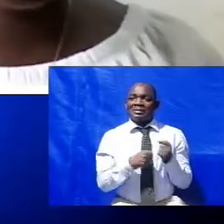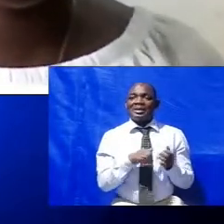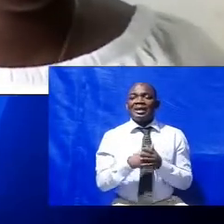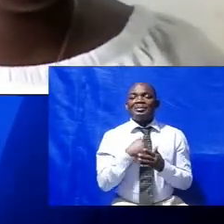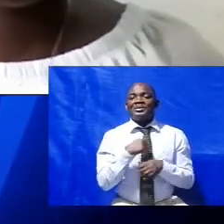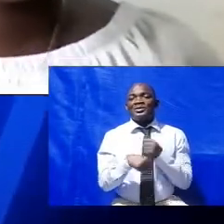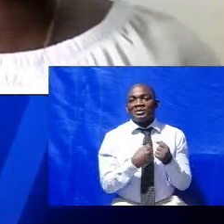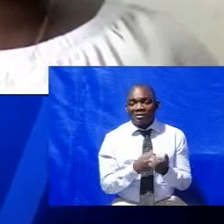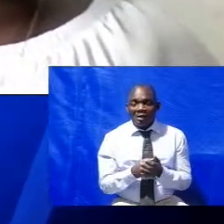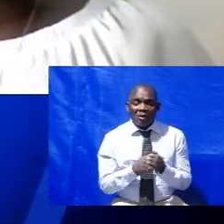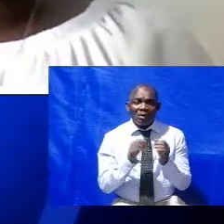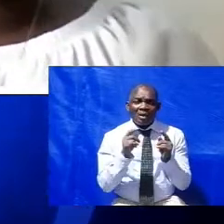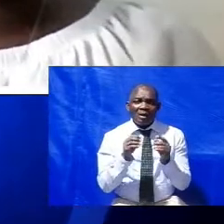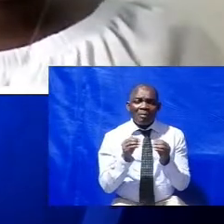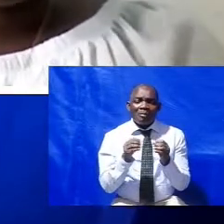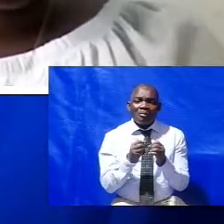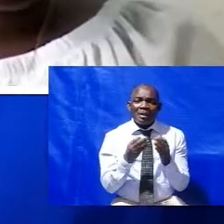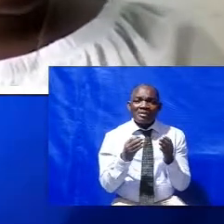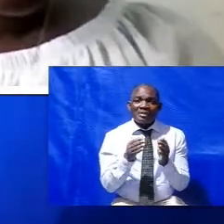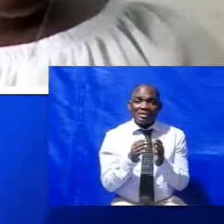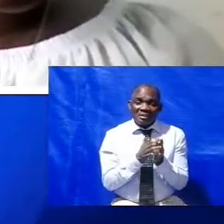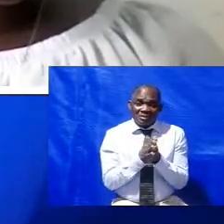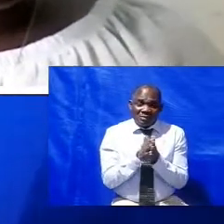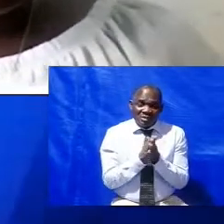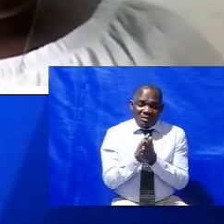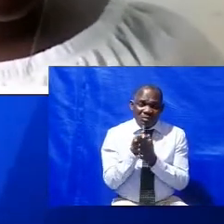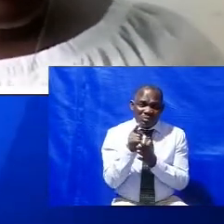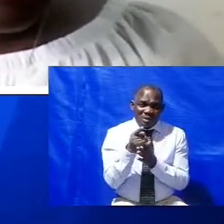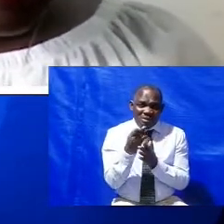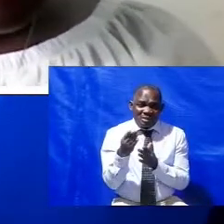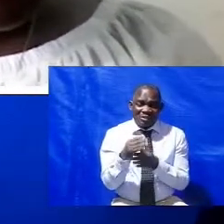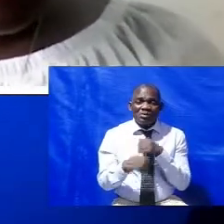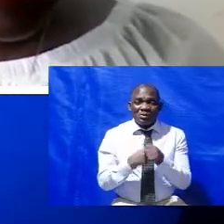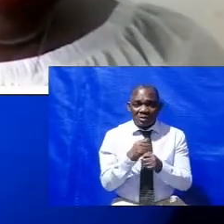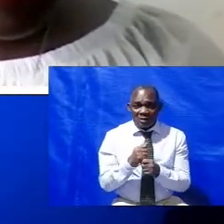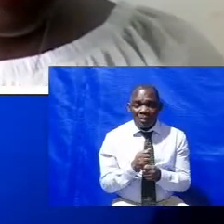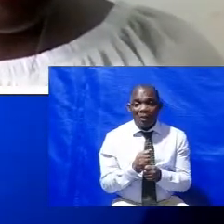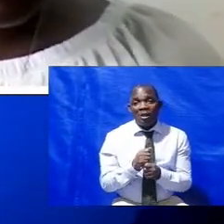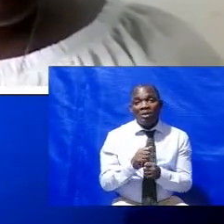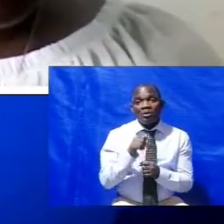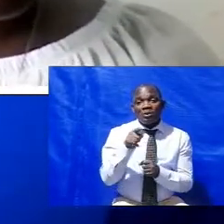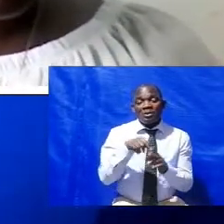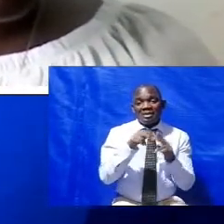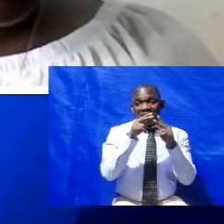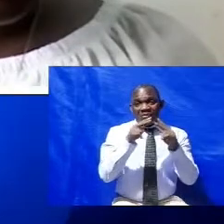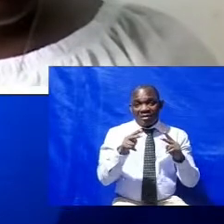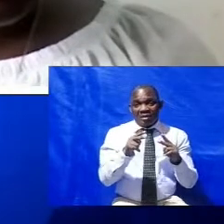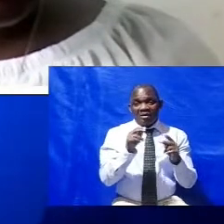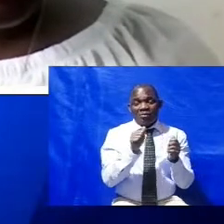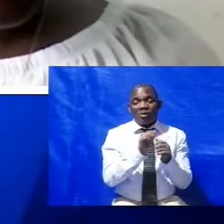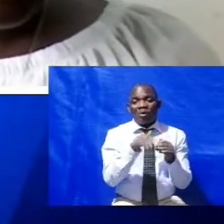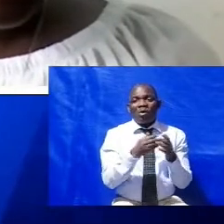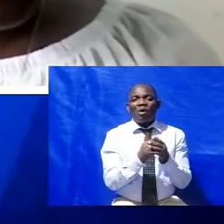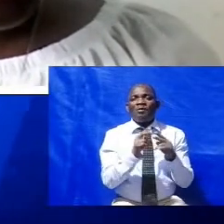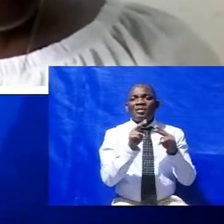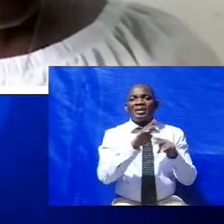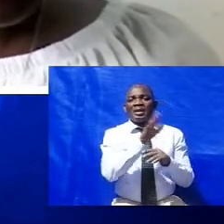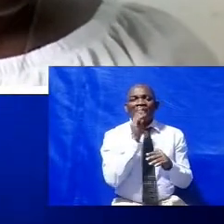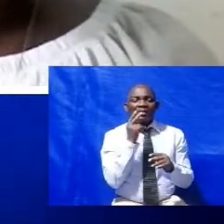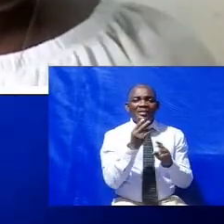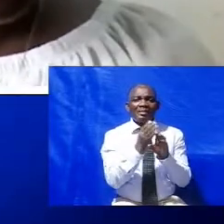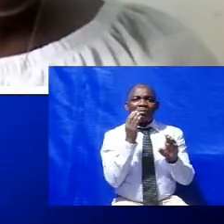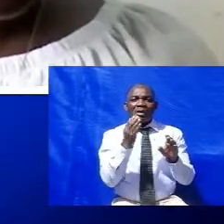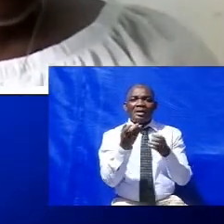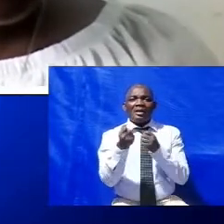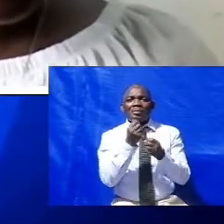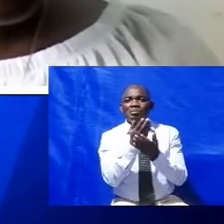the struggle was. It's interesting. Another struggle I'm seeing that you would have. So you were in the village all your life. You